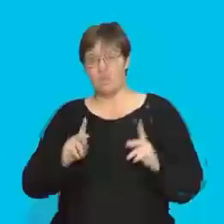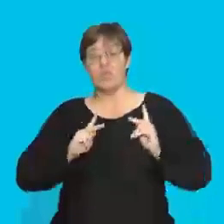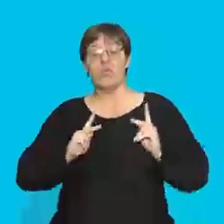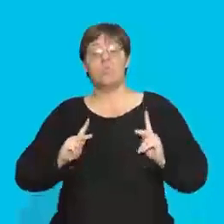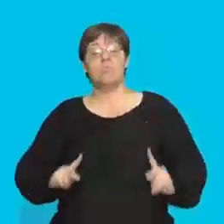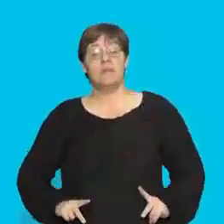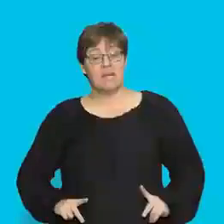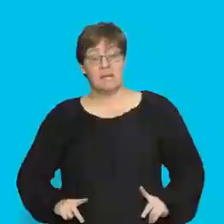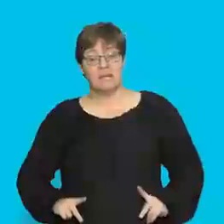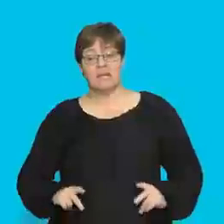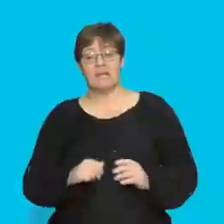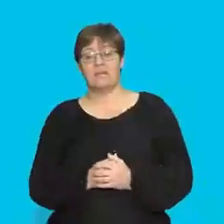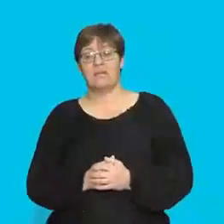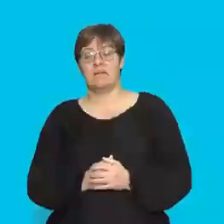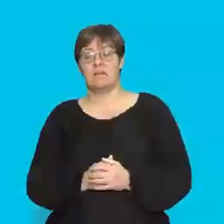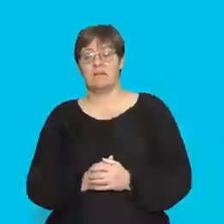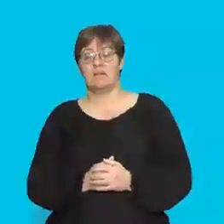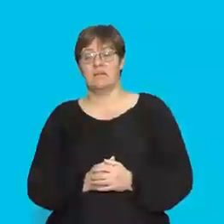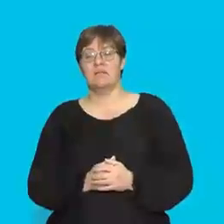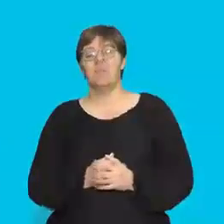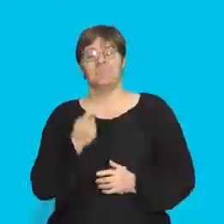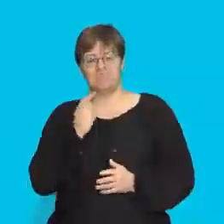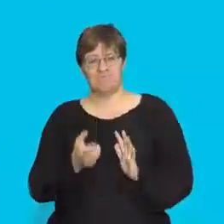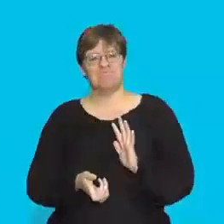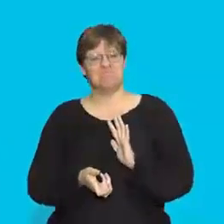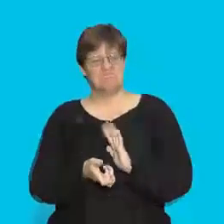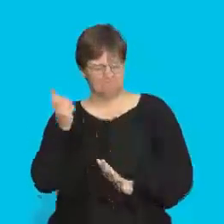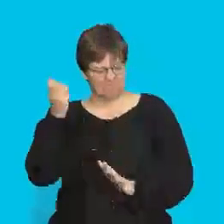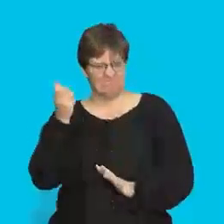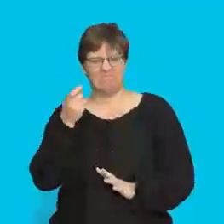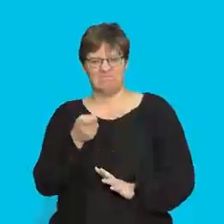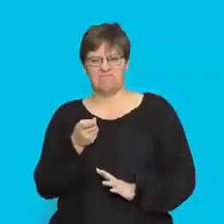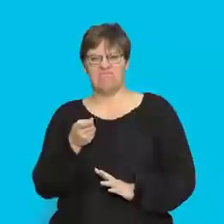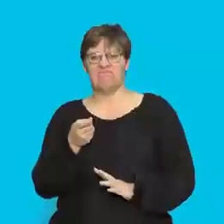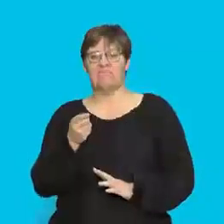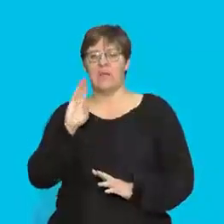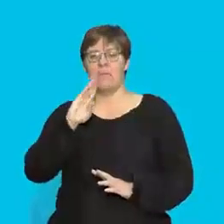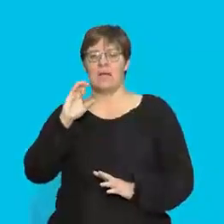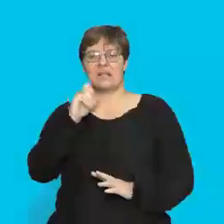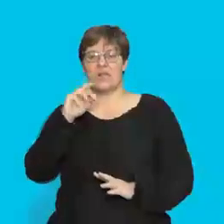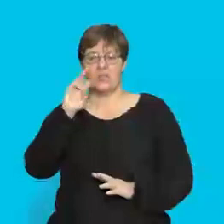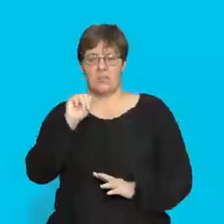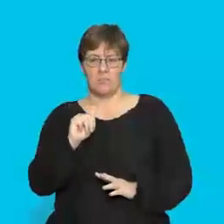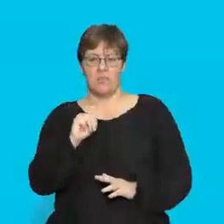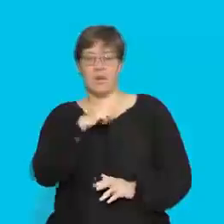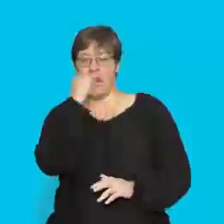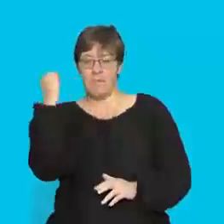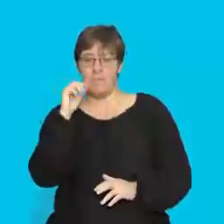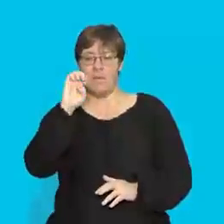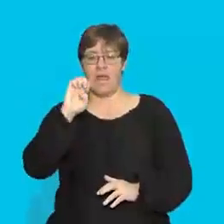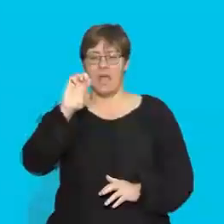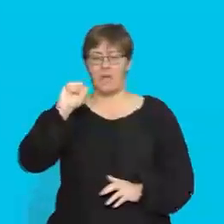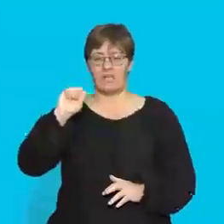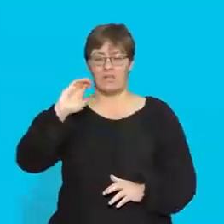In humans, there are certain harmless strains of a bacterium called